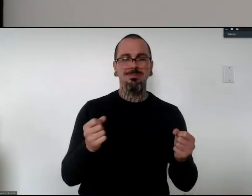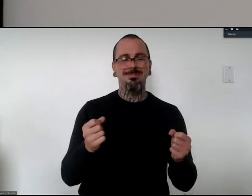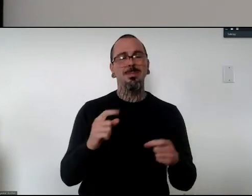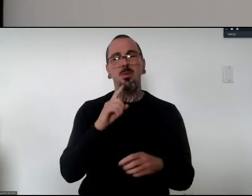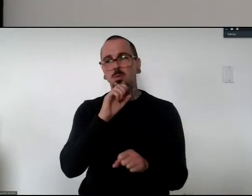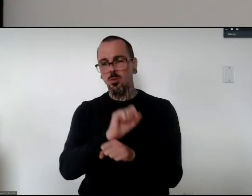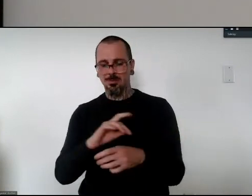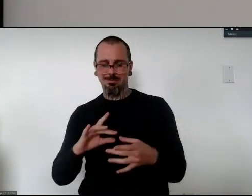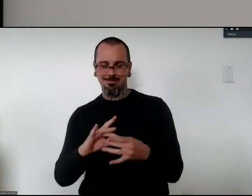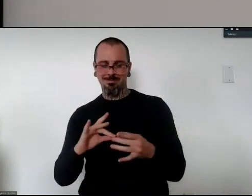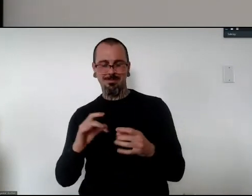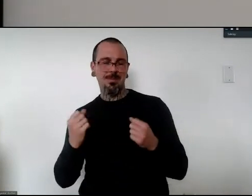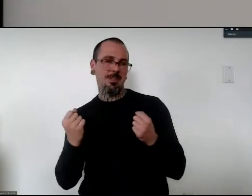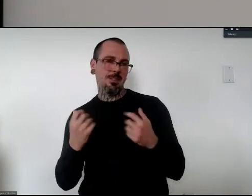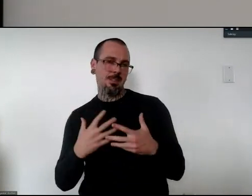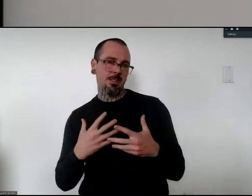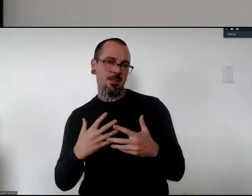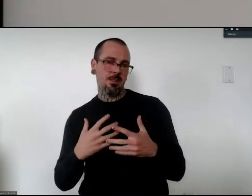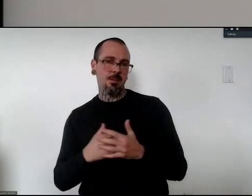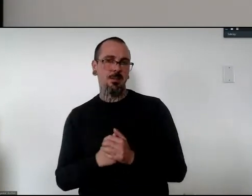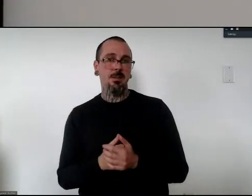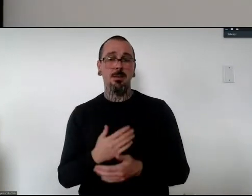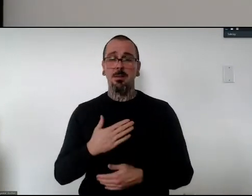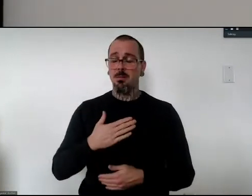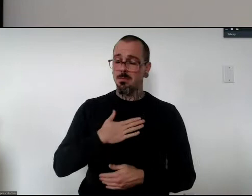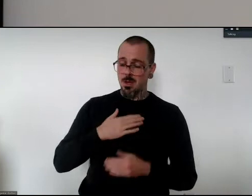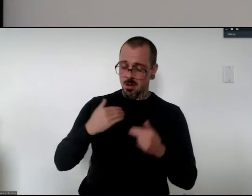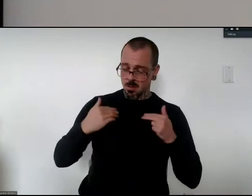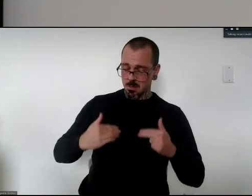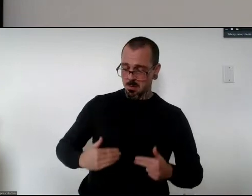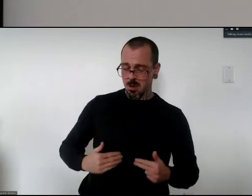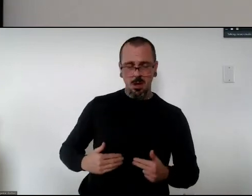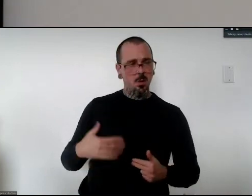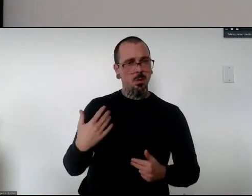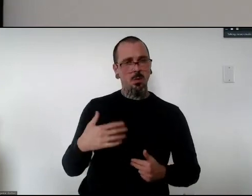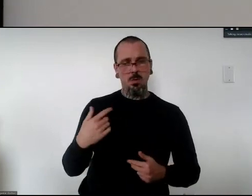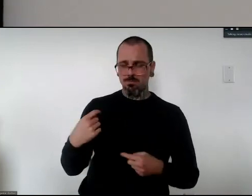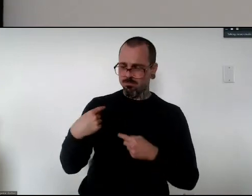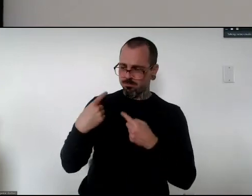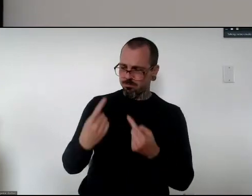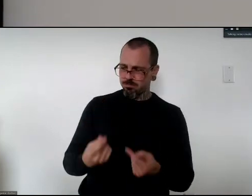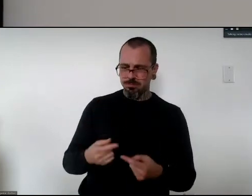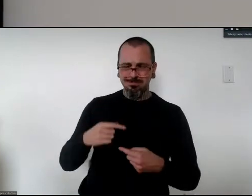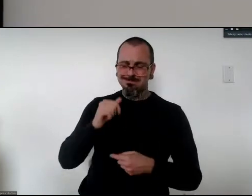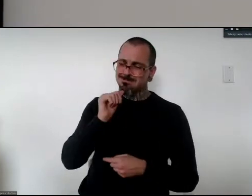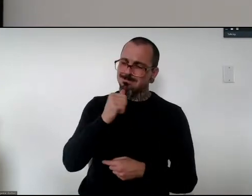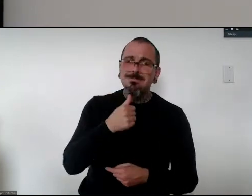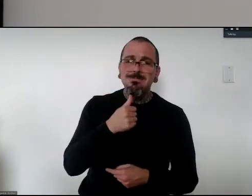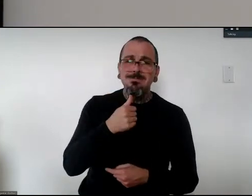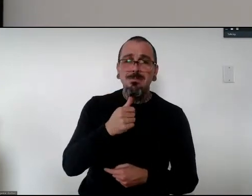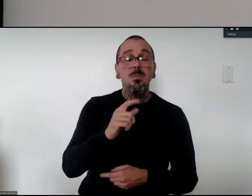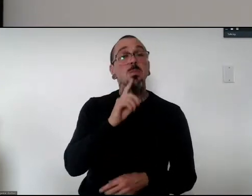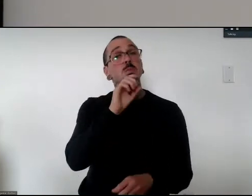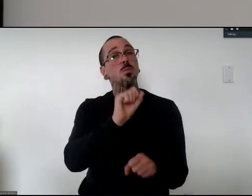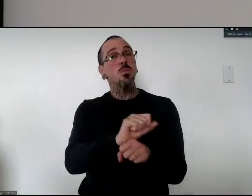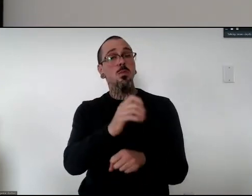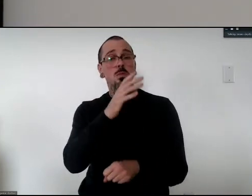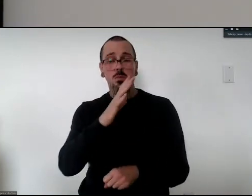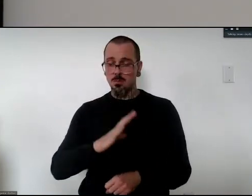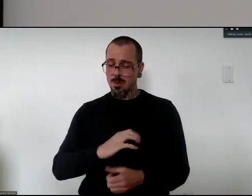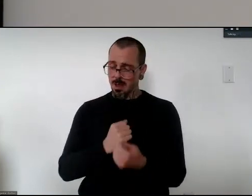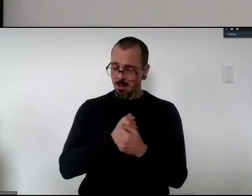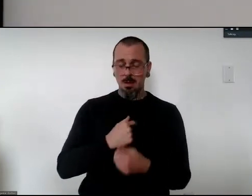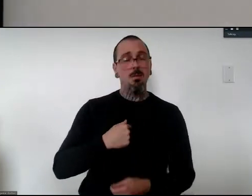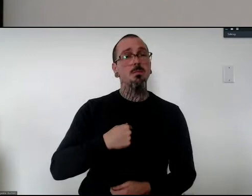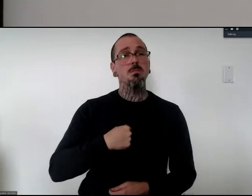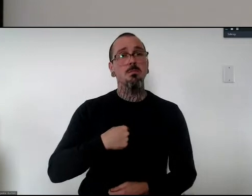through, of what they might do. I am a woman, and I love being one. But why does this